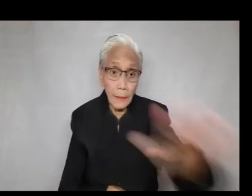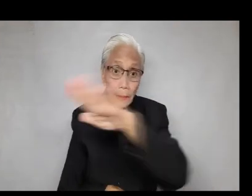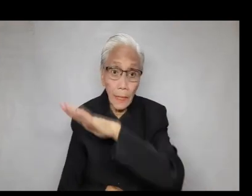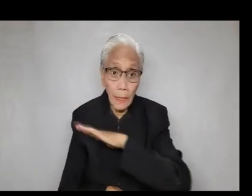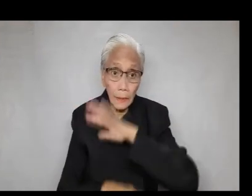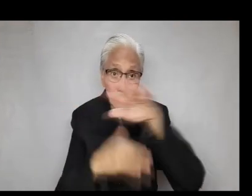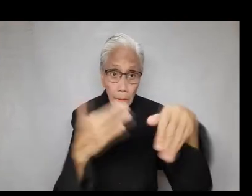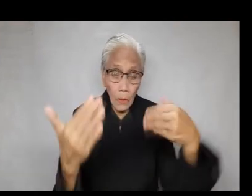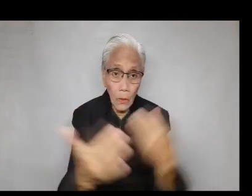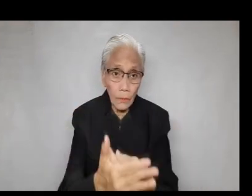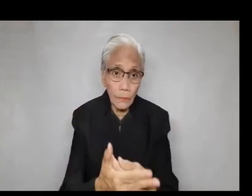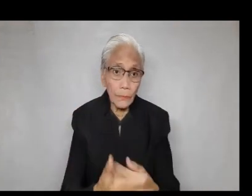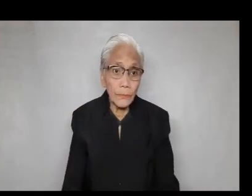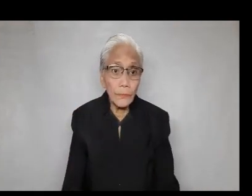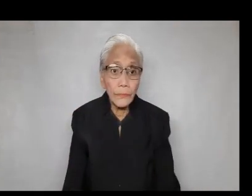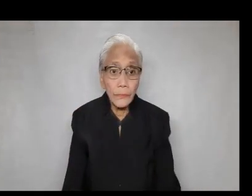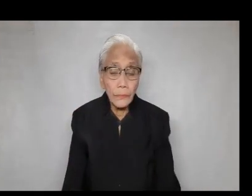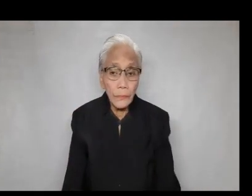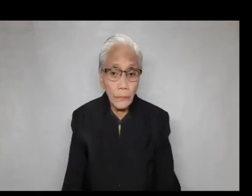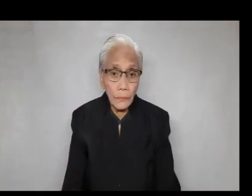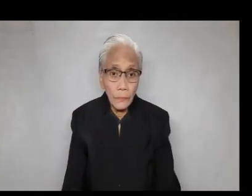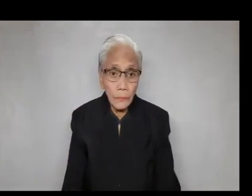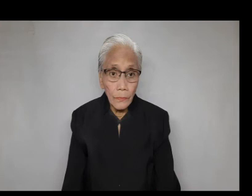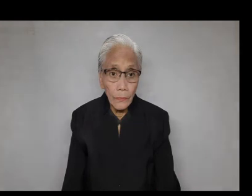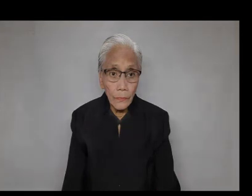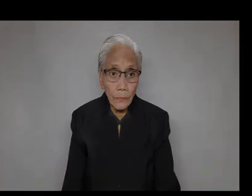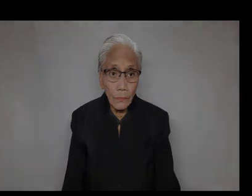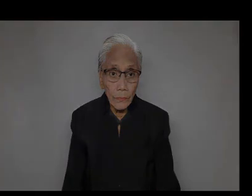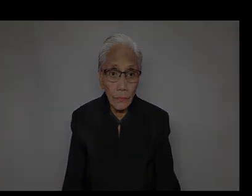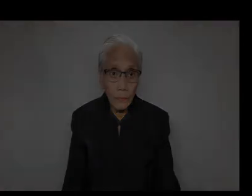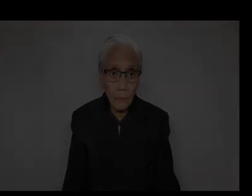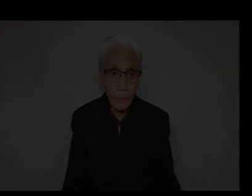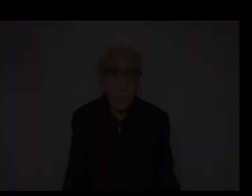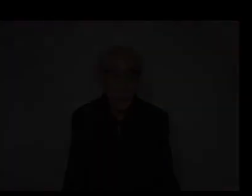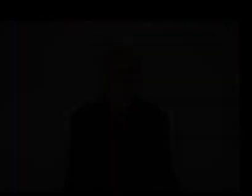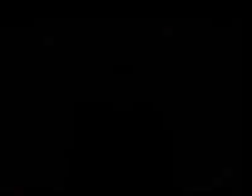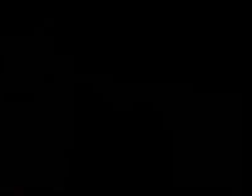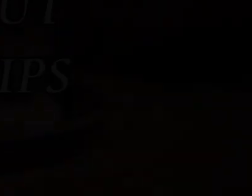Don't be a squirt giver. May God bless us all.